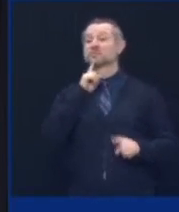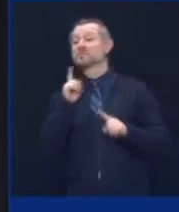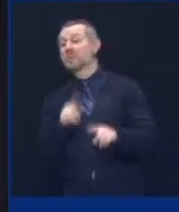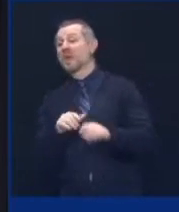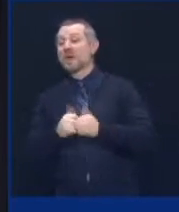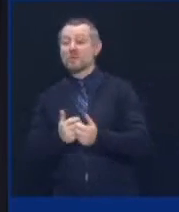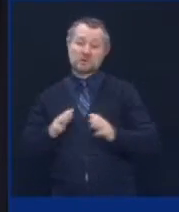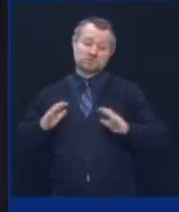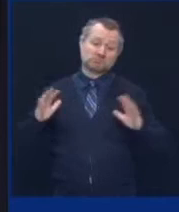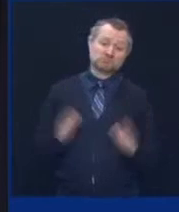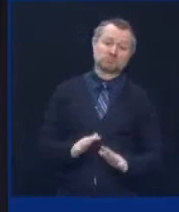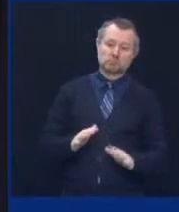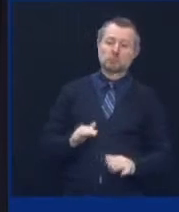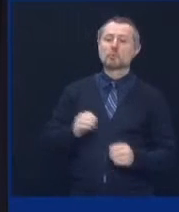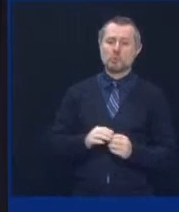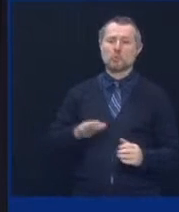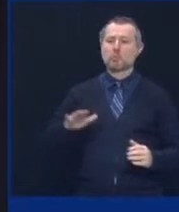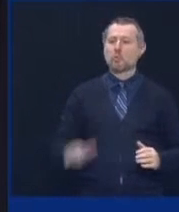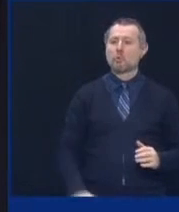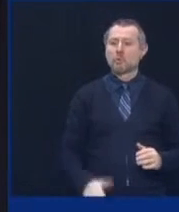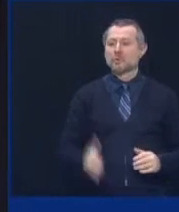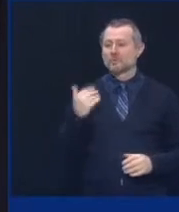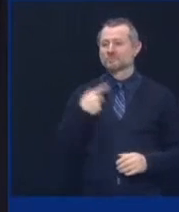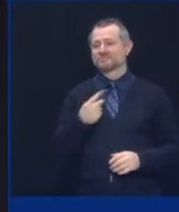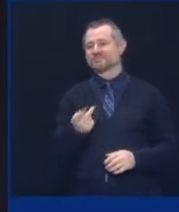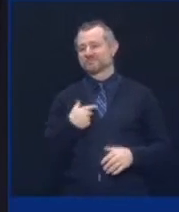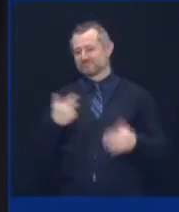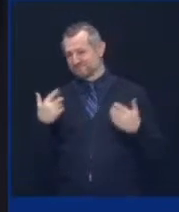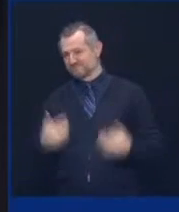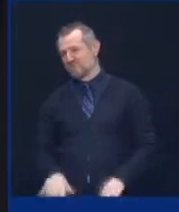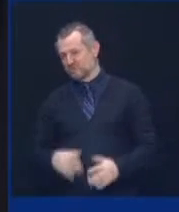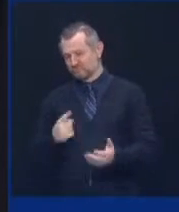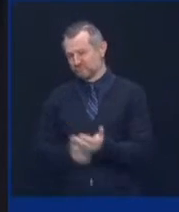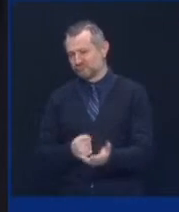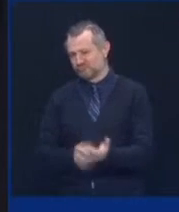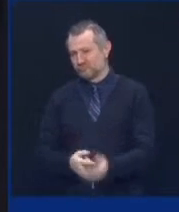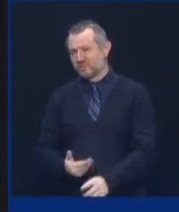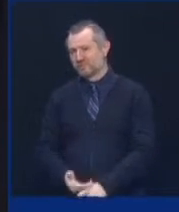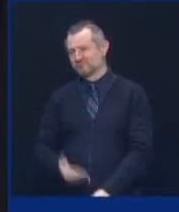because we went through this at the time. I said this at the time, right?